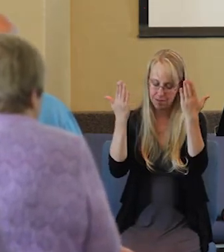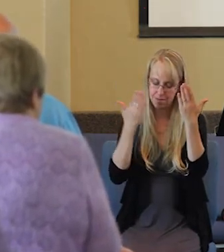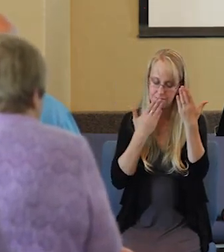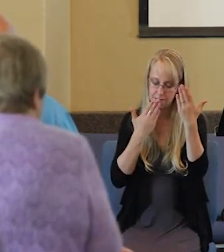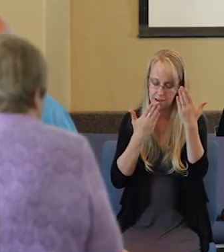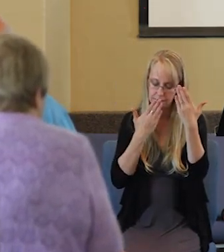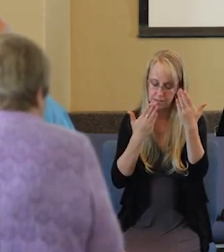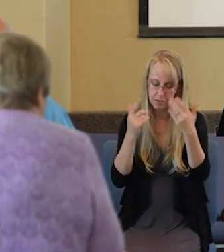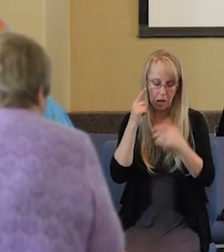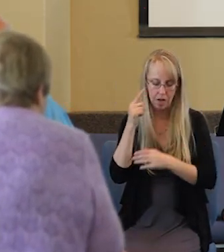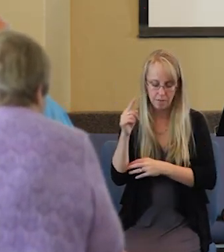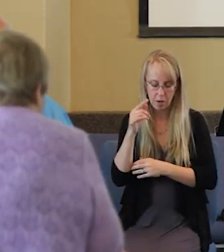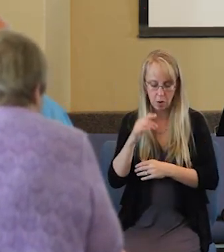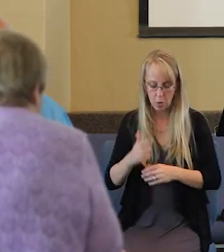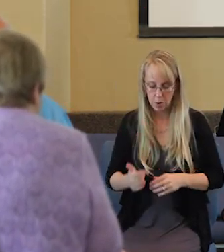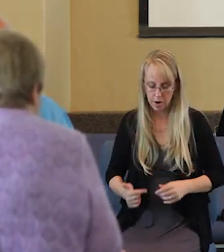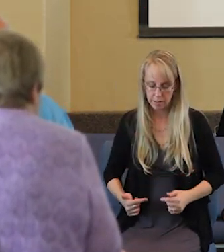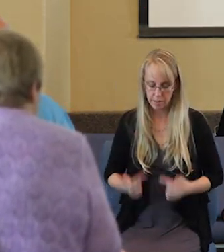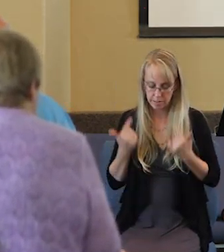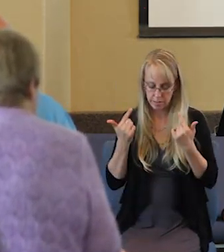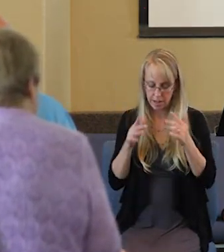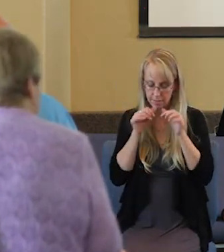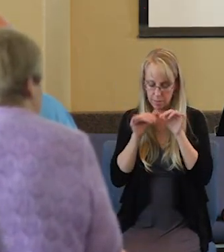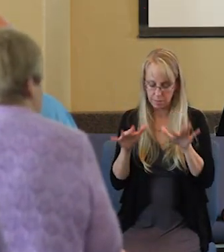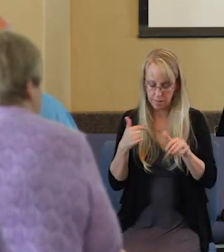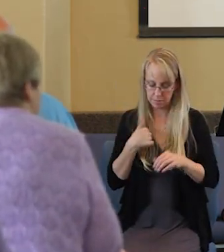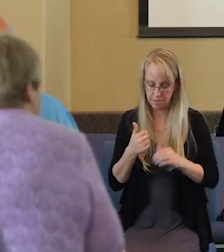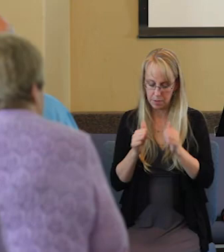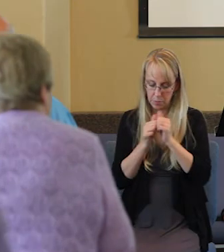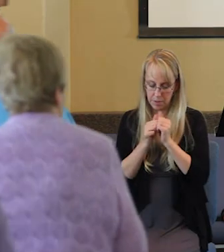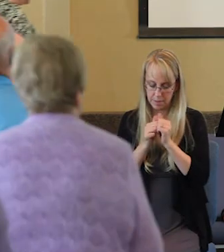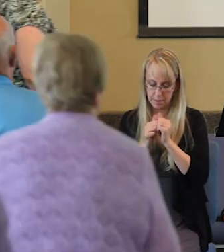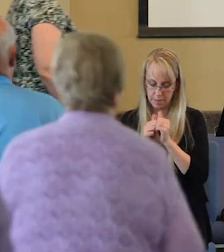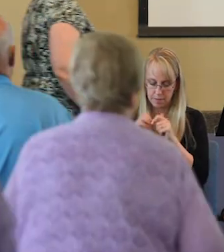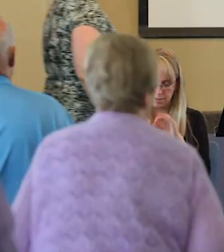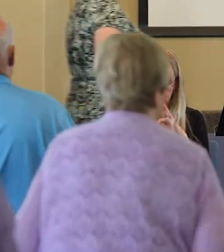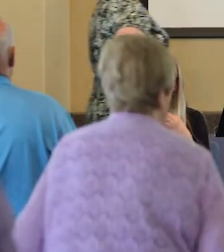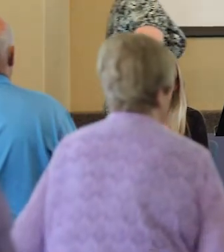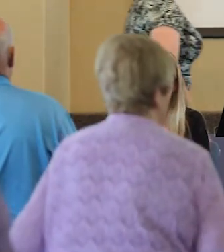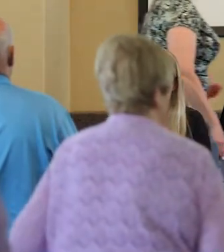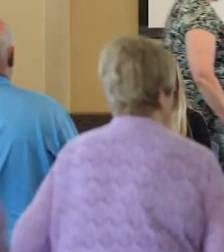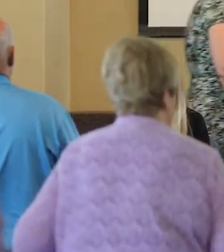for the life that you have blessed me with, for the family that you've blessed me with,